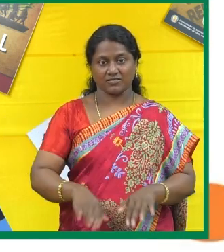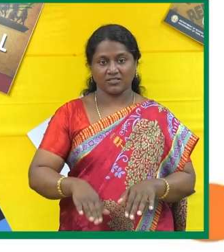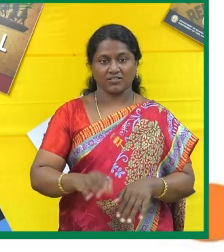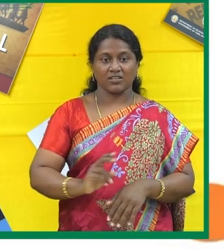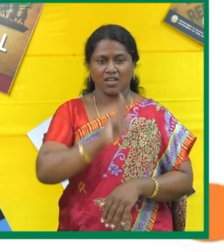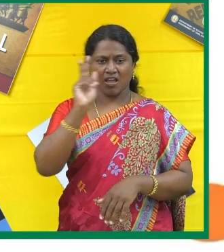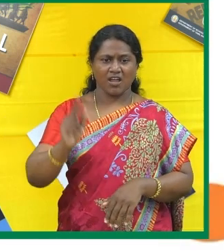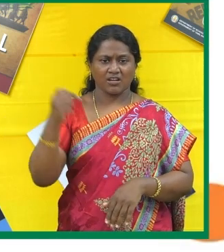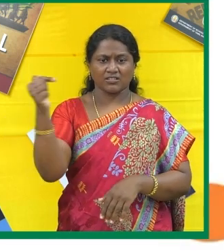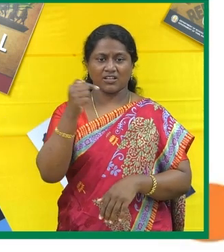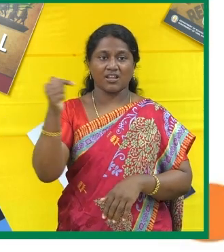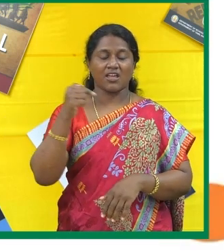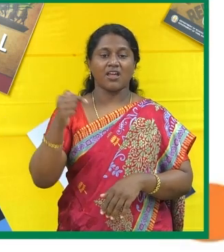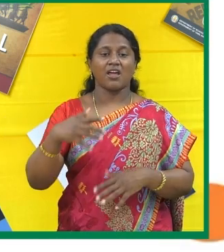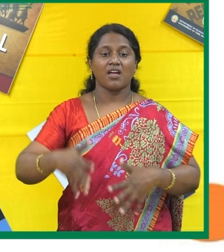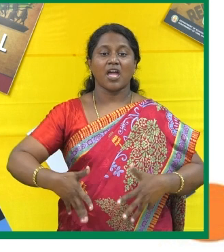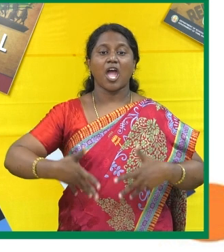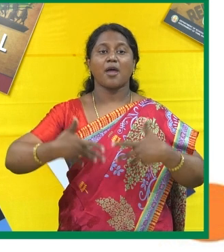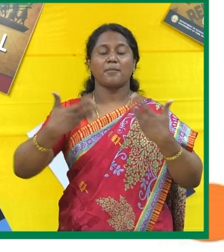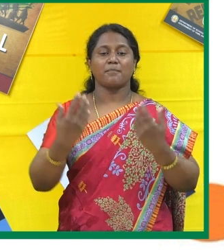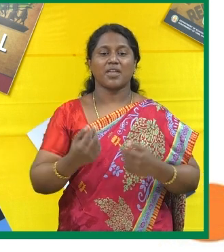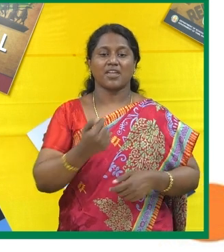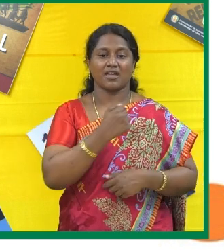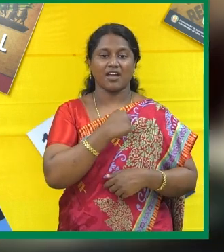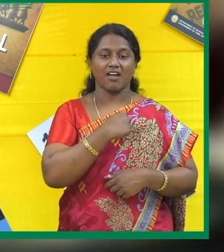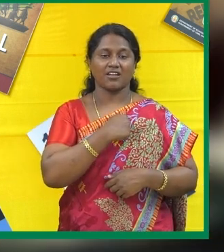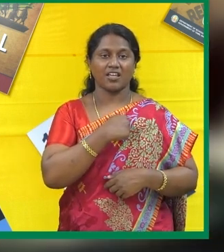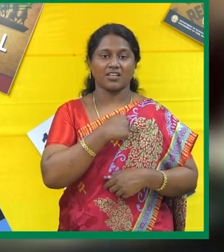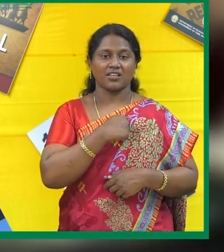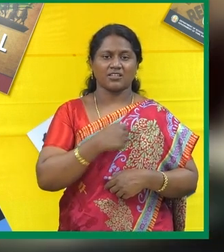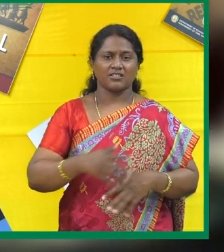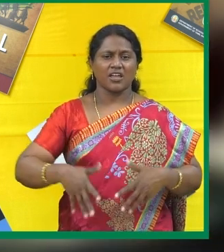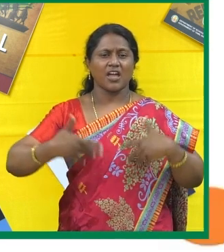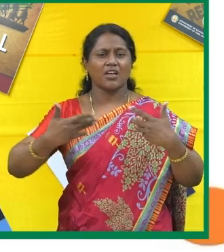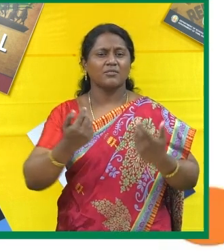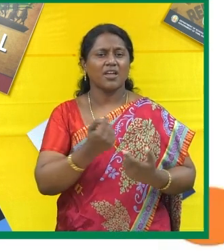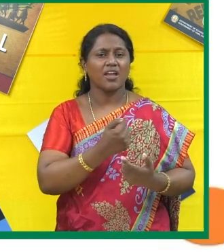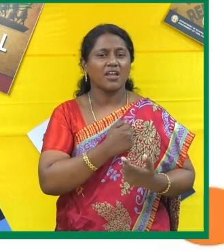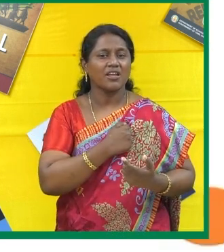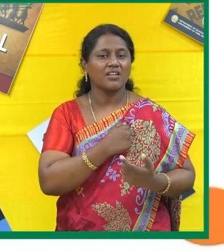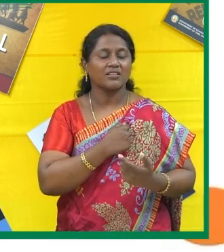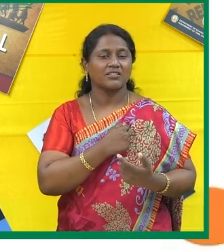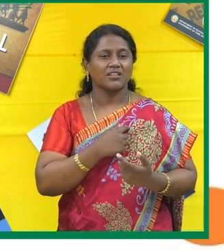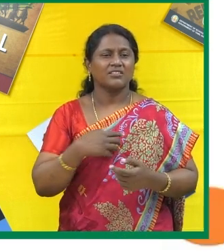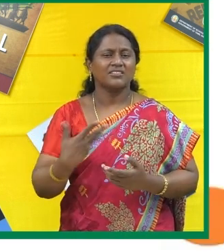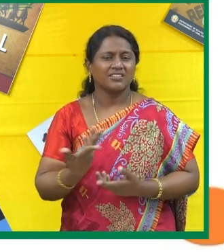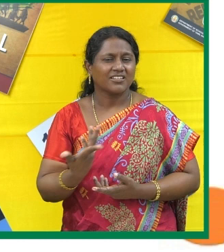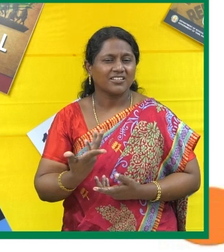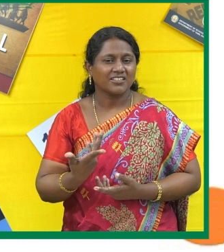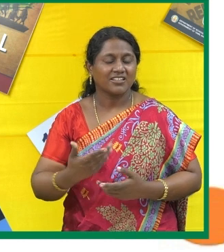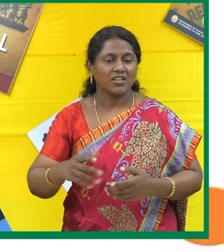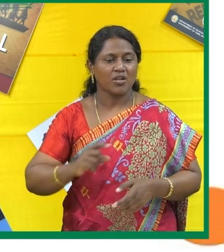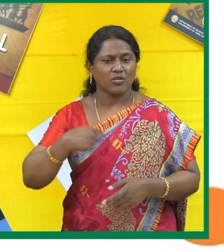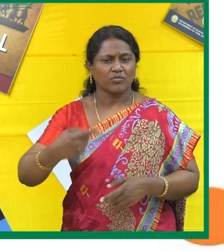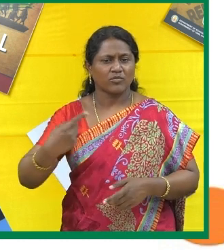Next line, and happy heart that pays its toll. Happy heart. The heart is happy means everything will